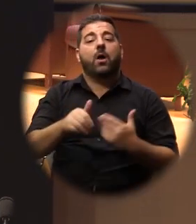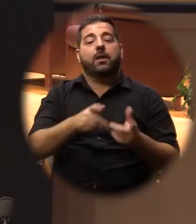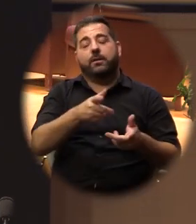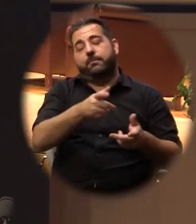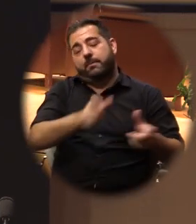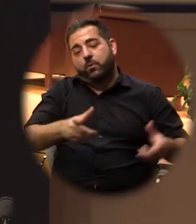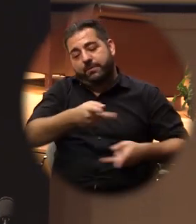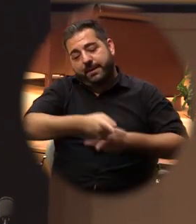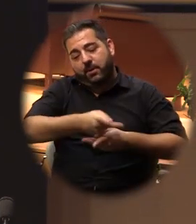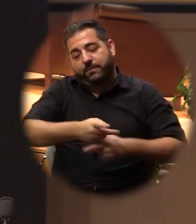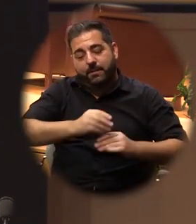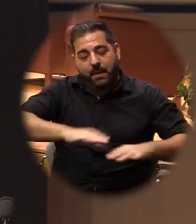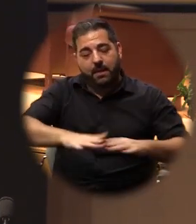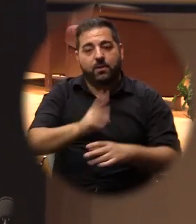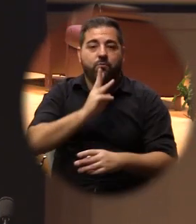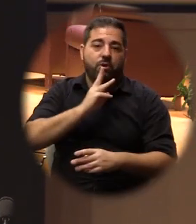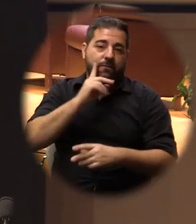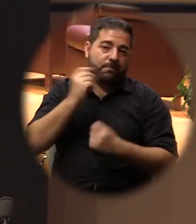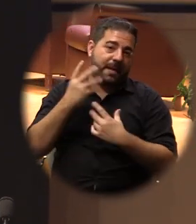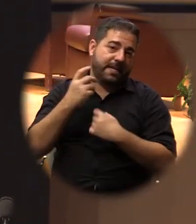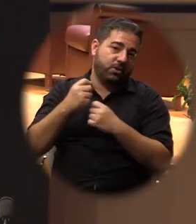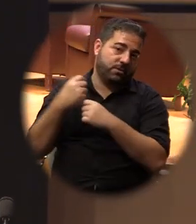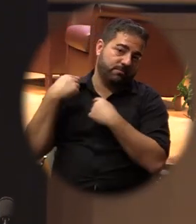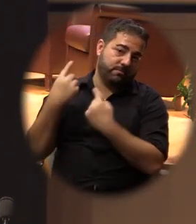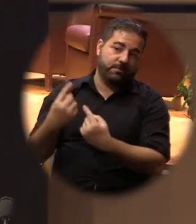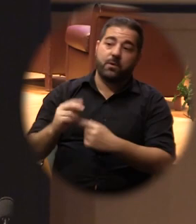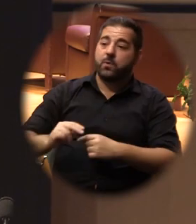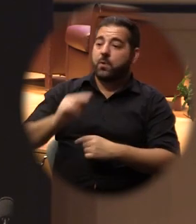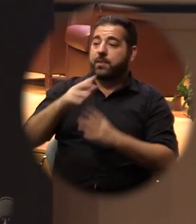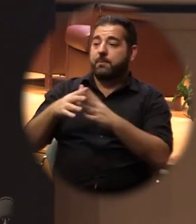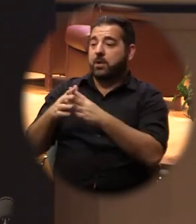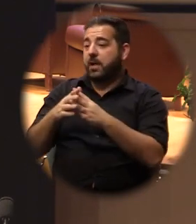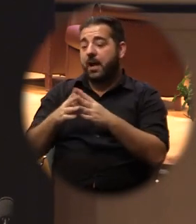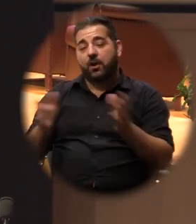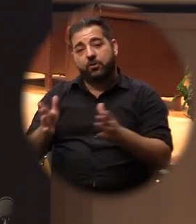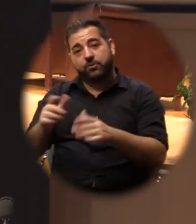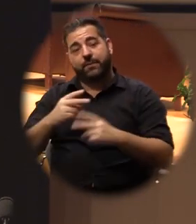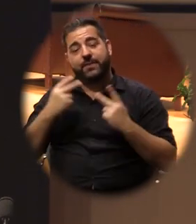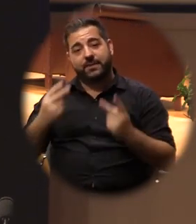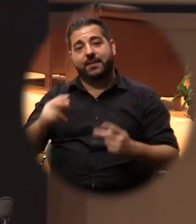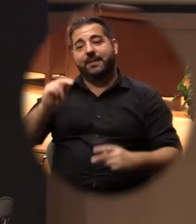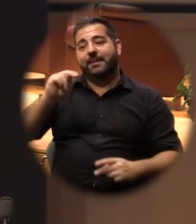water for generations. For those in North America, I encourage you to visit